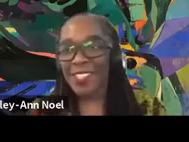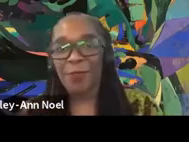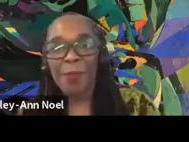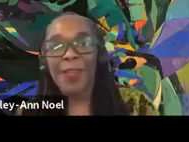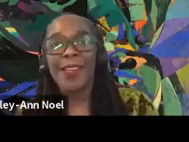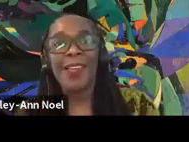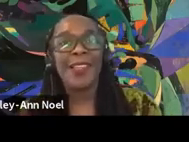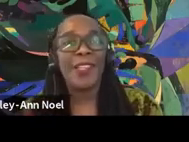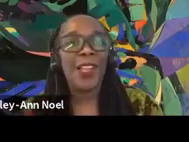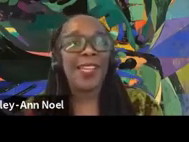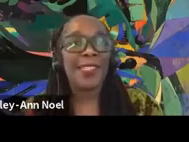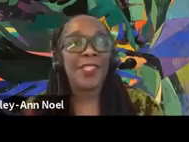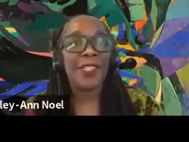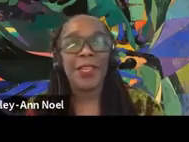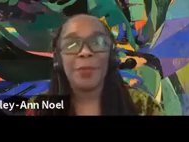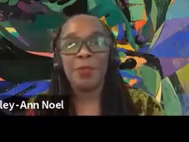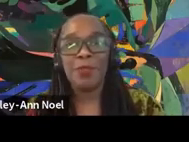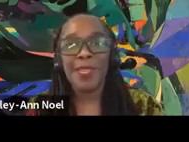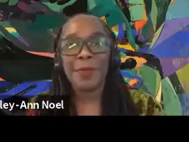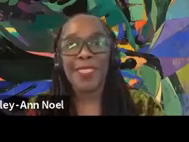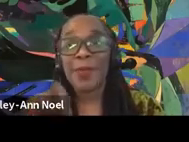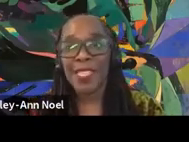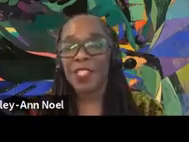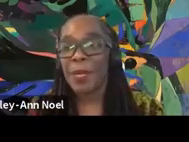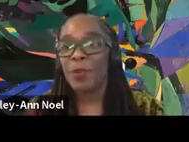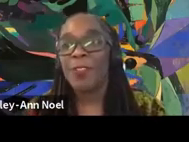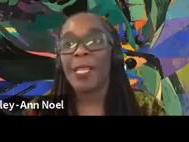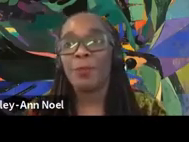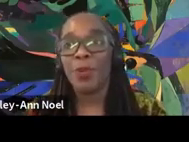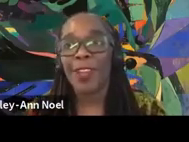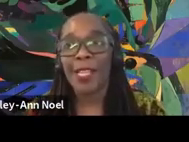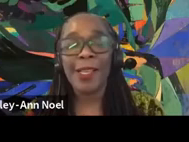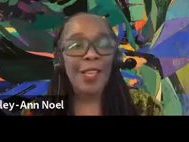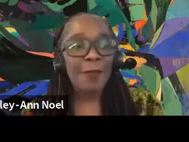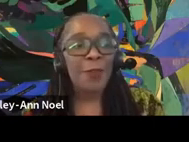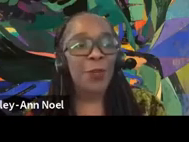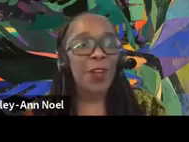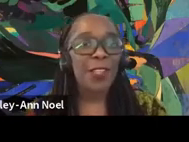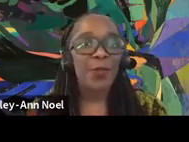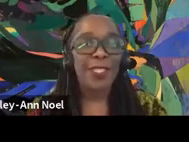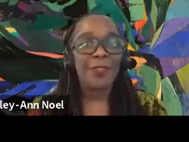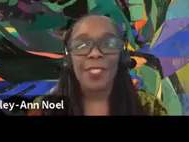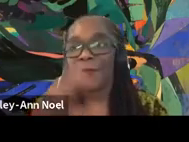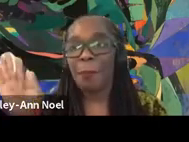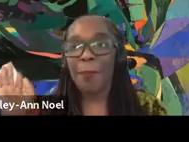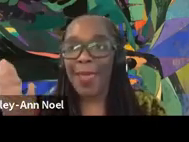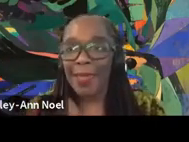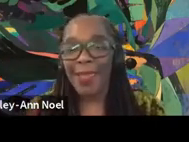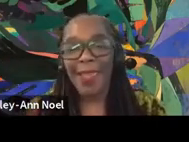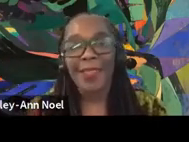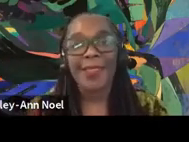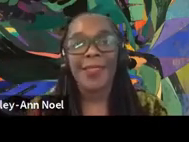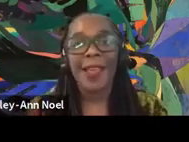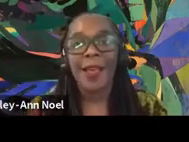image. This is from a decolonization movement, but this was actually my profile photo on Twitter for